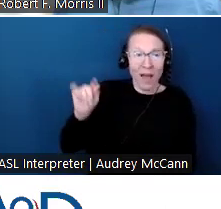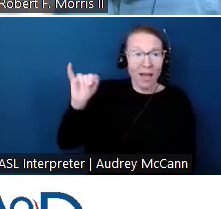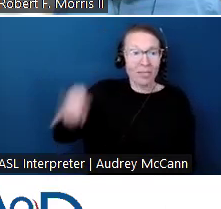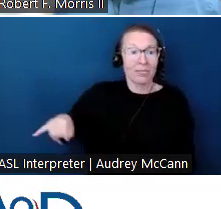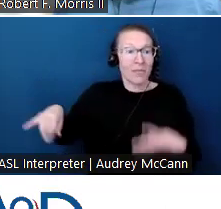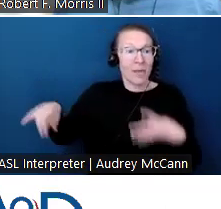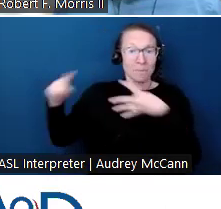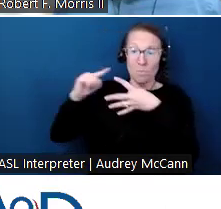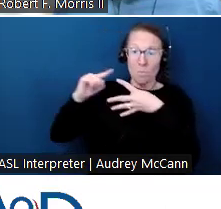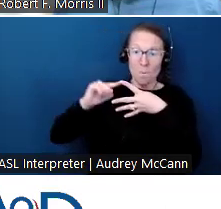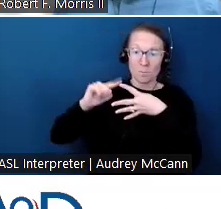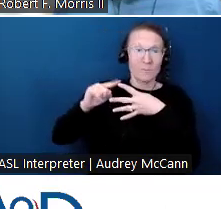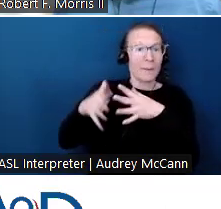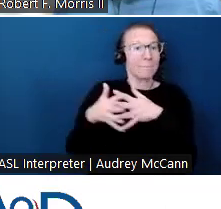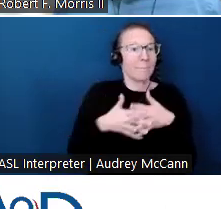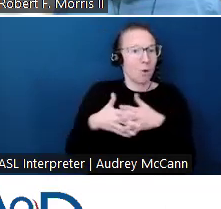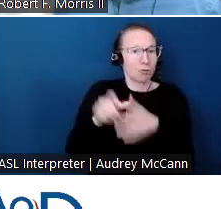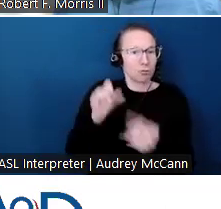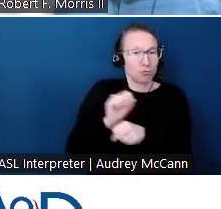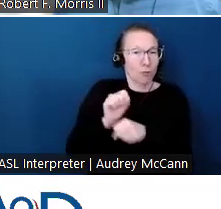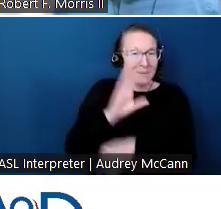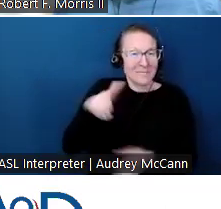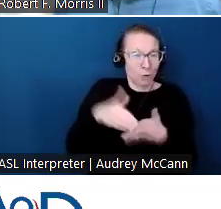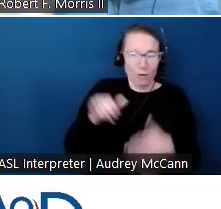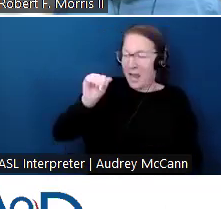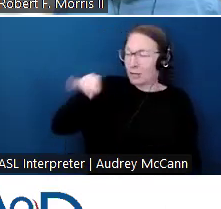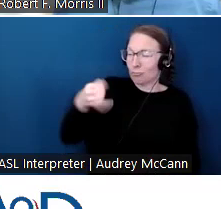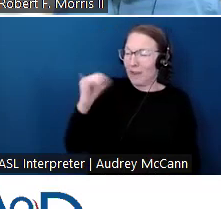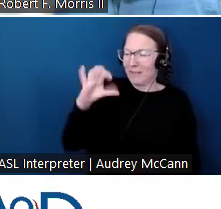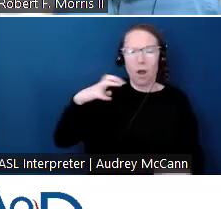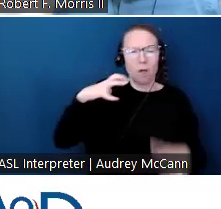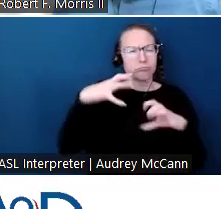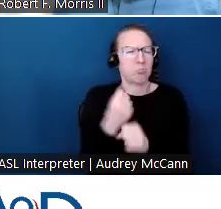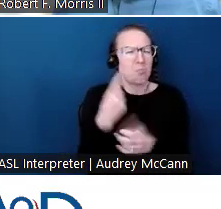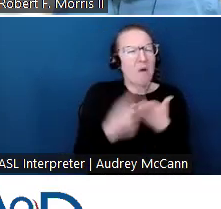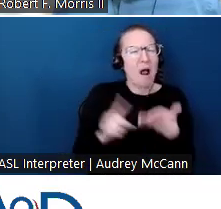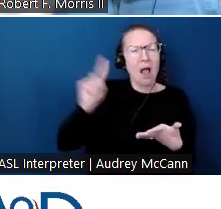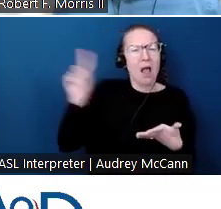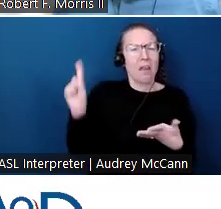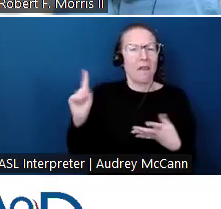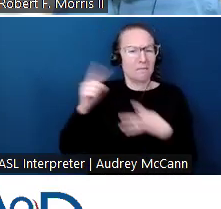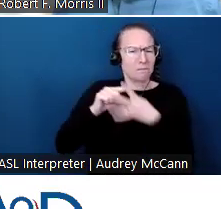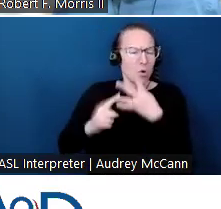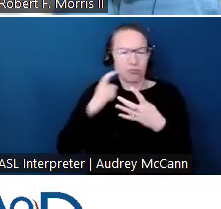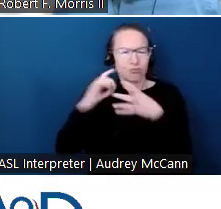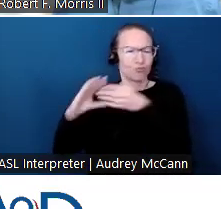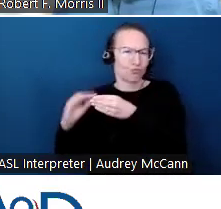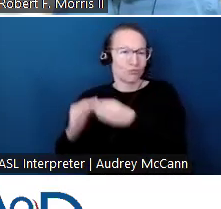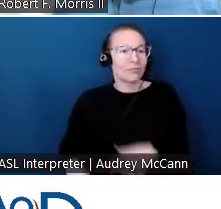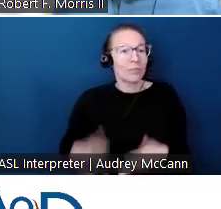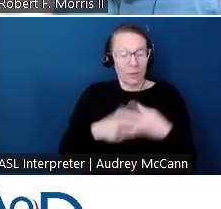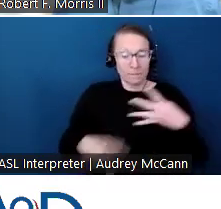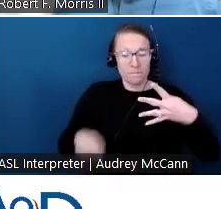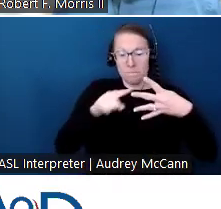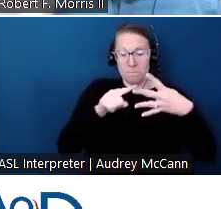Job Centers, kind of reiterating some of what you heard today and what Amy shared earlier on. Then the other three resources here.